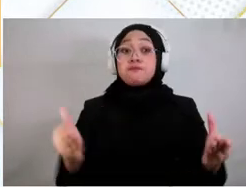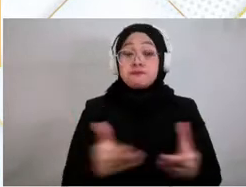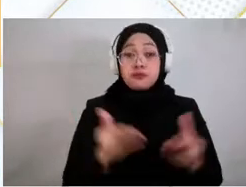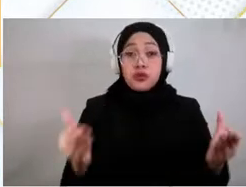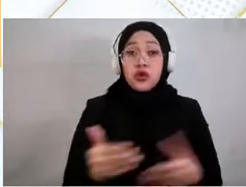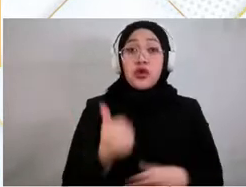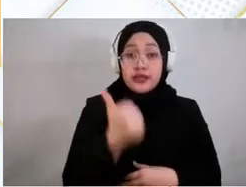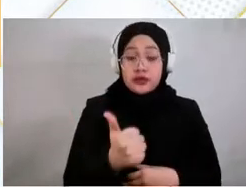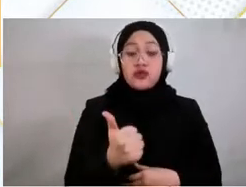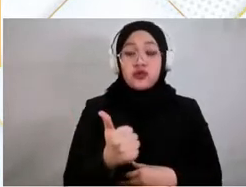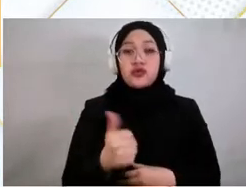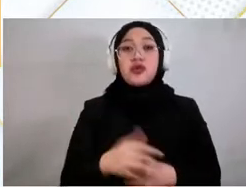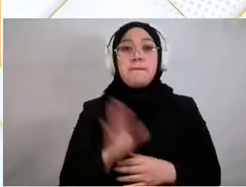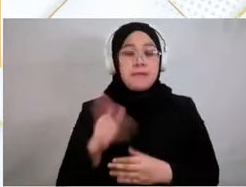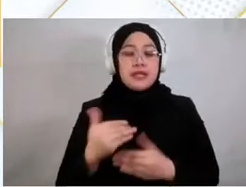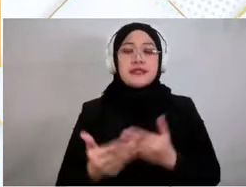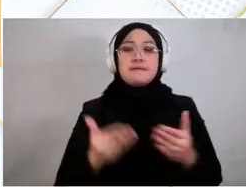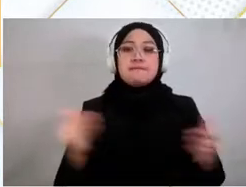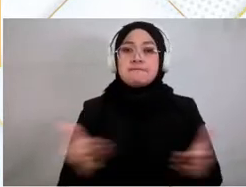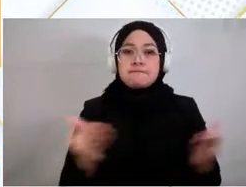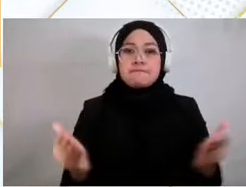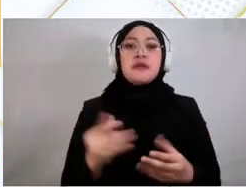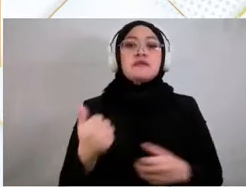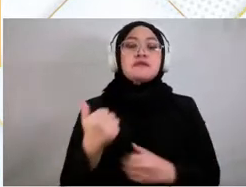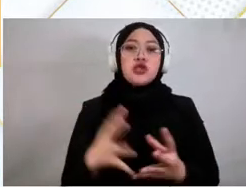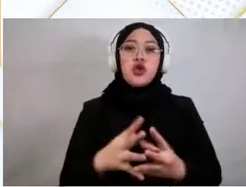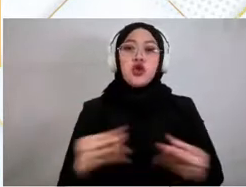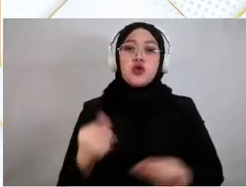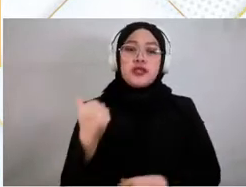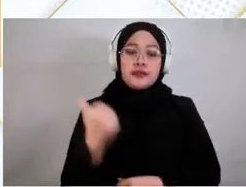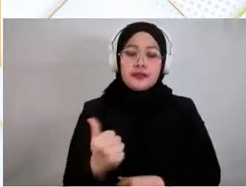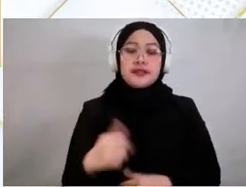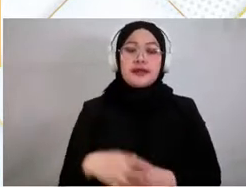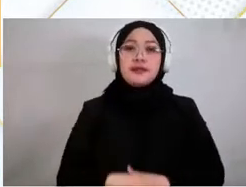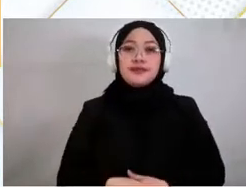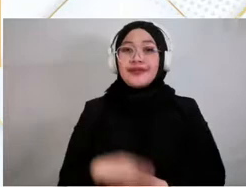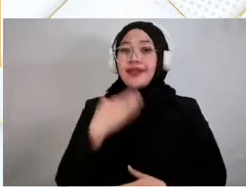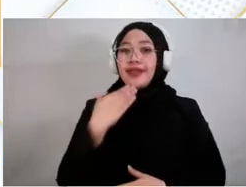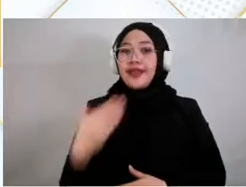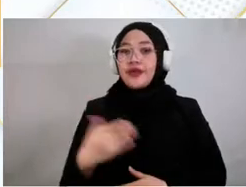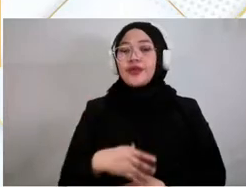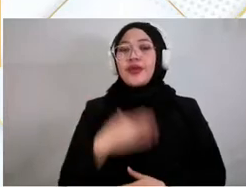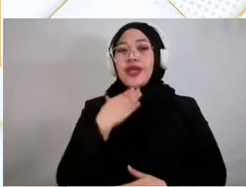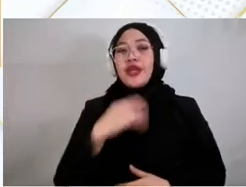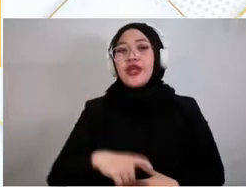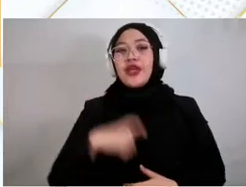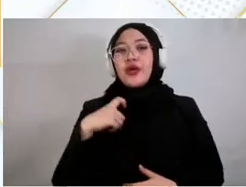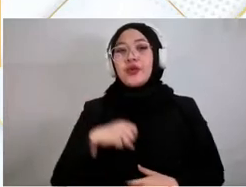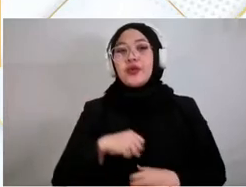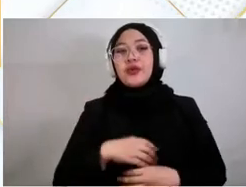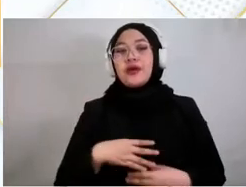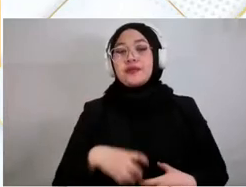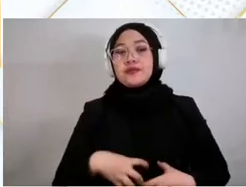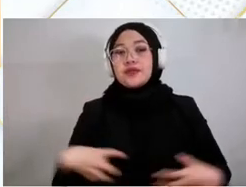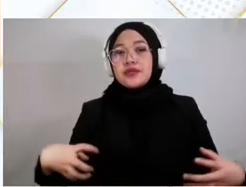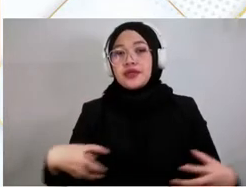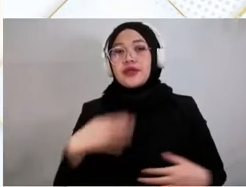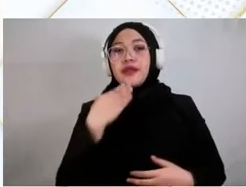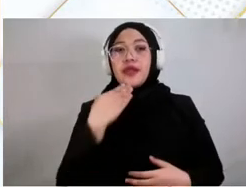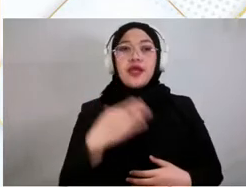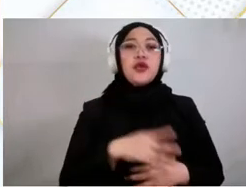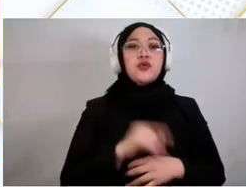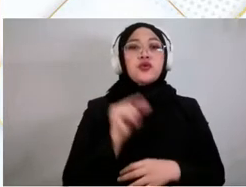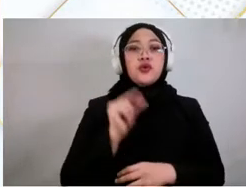long-lasting solutions and durable solutions in our region. Thank you. Thank you, Ambassador. And I would like to also thank you for joining us in